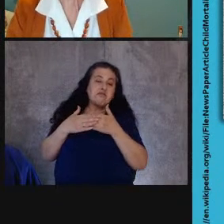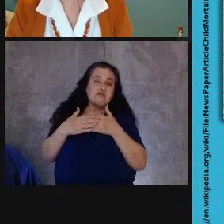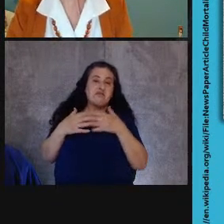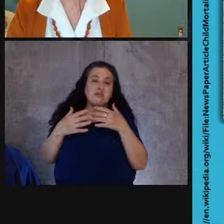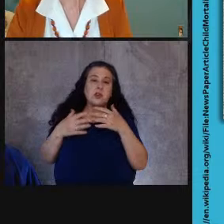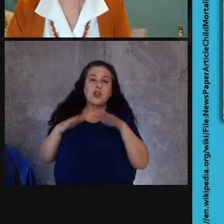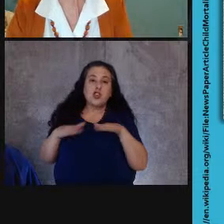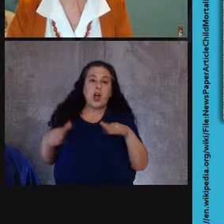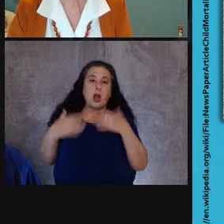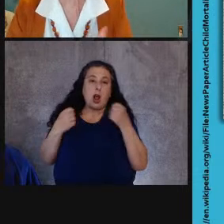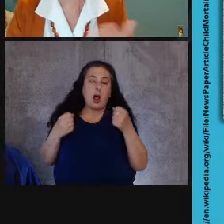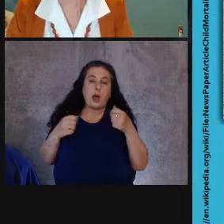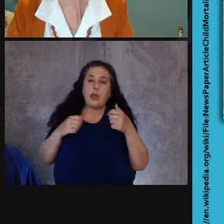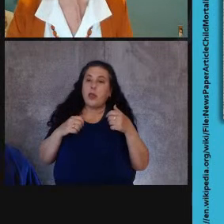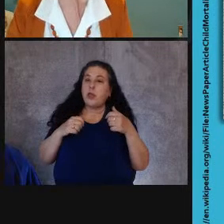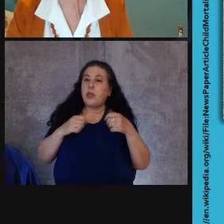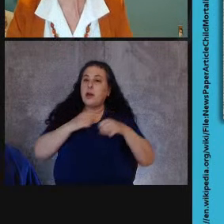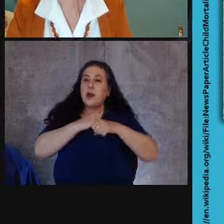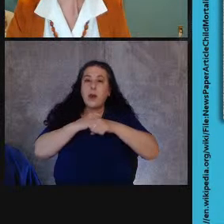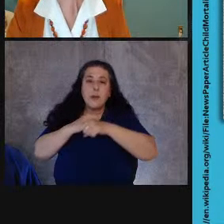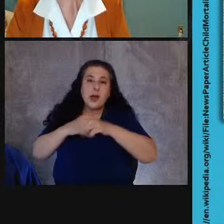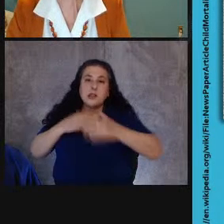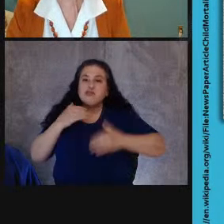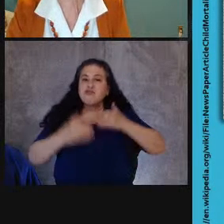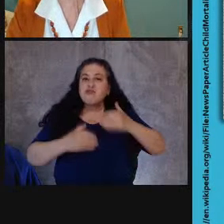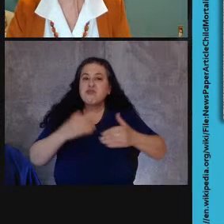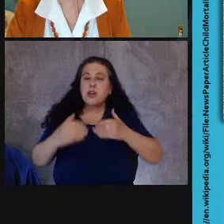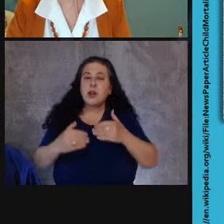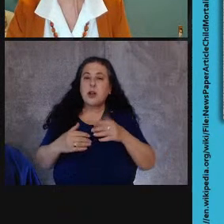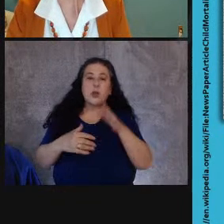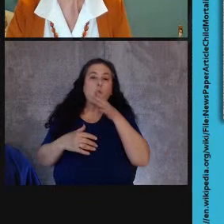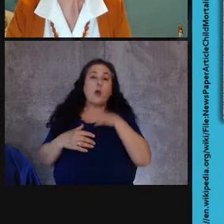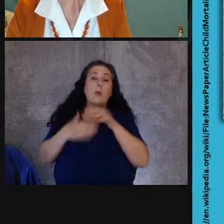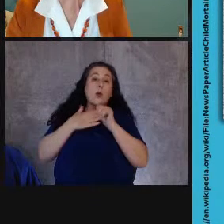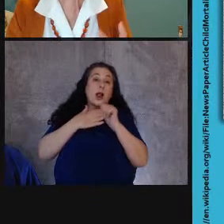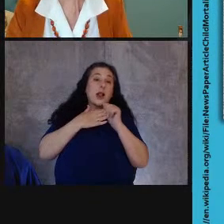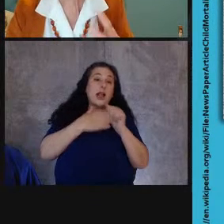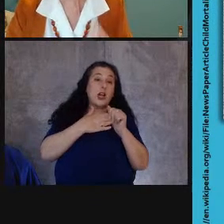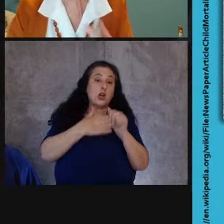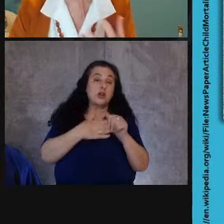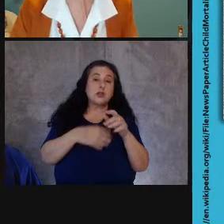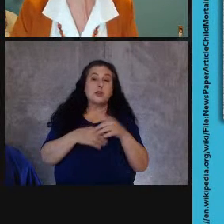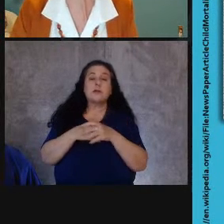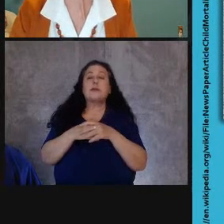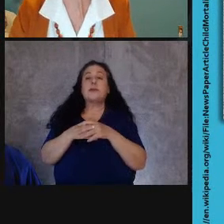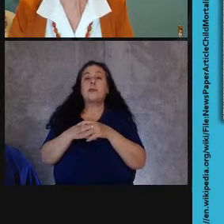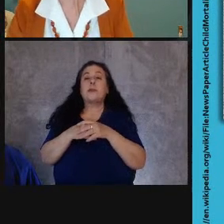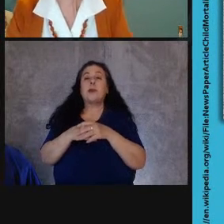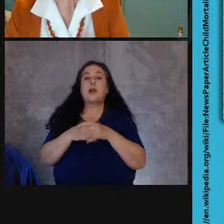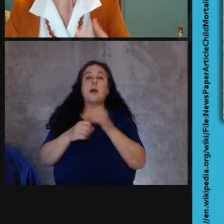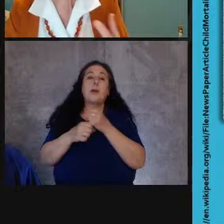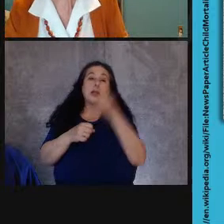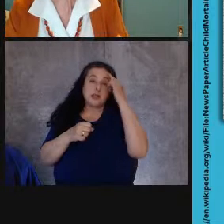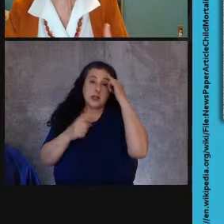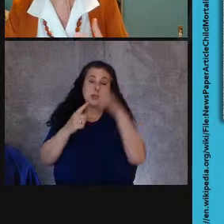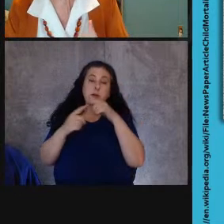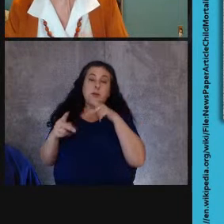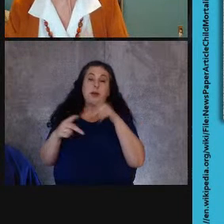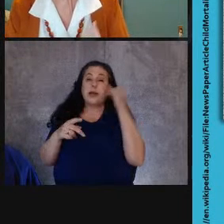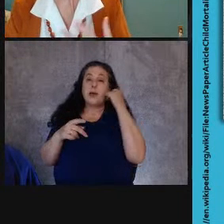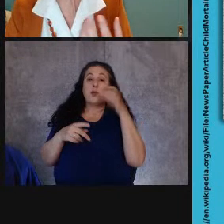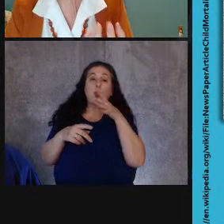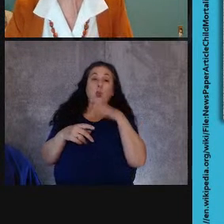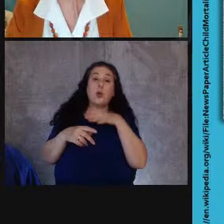And in many cases, women were the leaders of these campaigns as well. And it kind of made sense to people, right? If